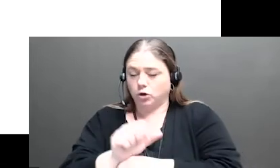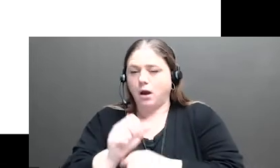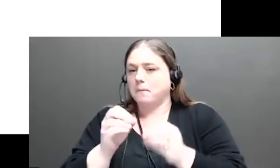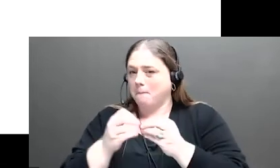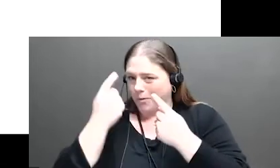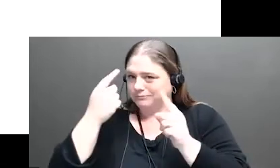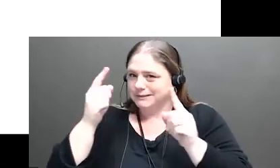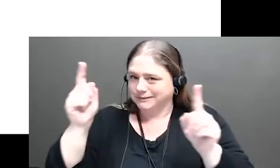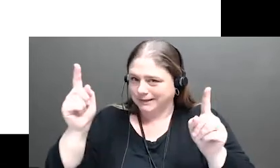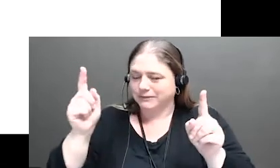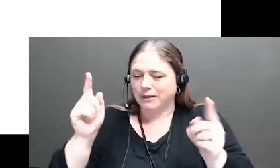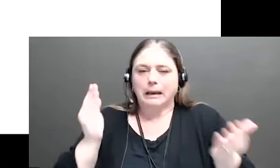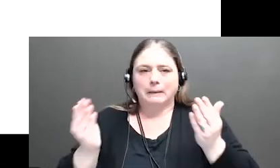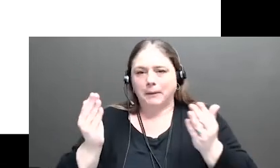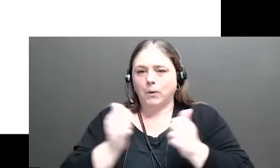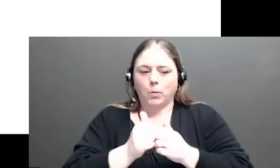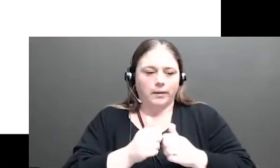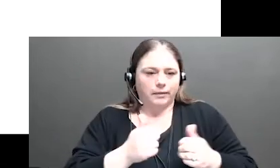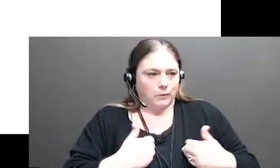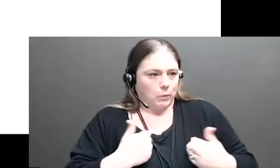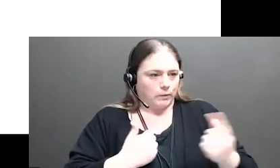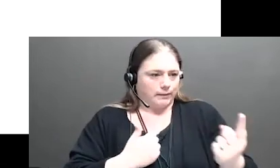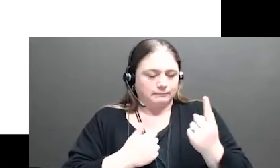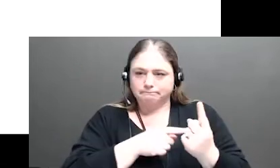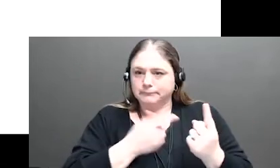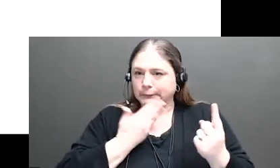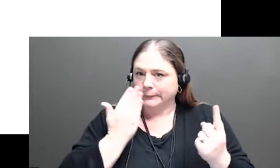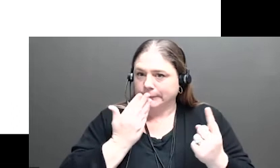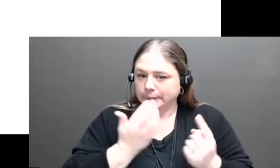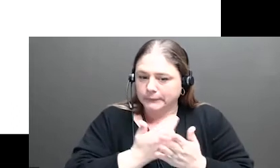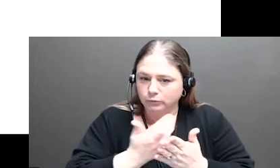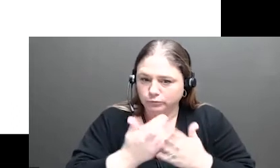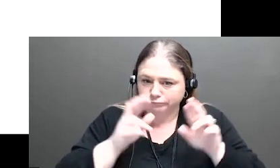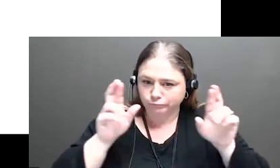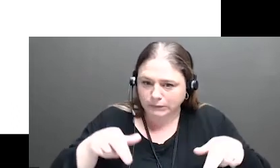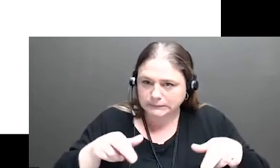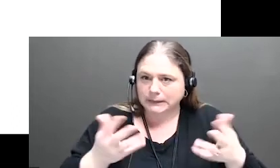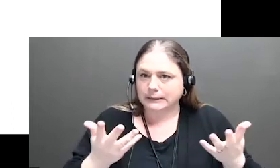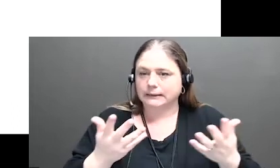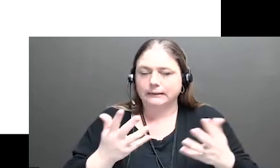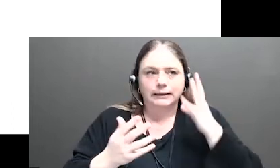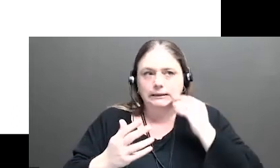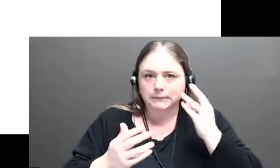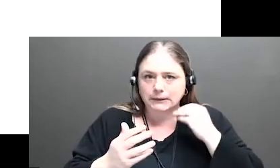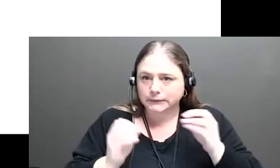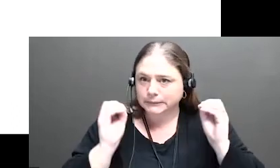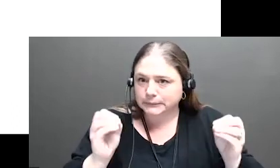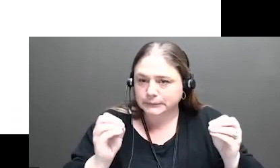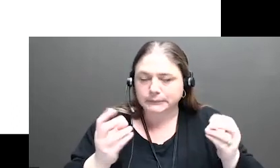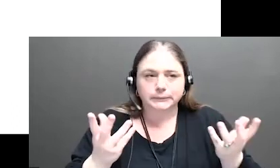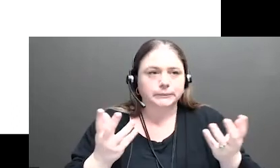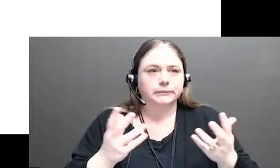market compared to youth who come to us without a resume in hand or any work experience or